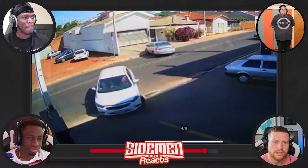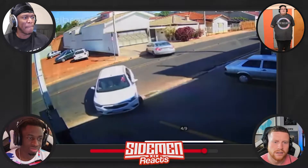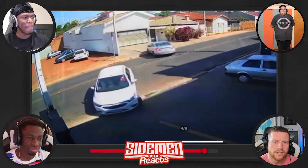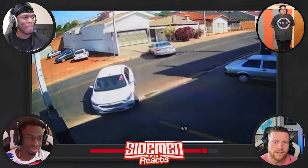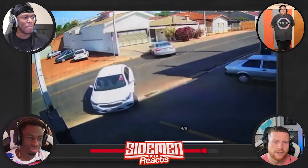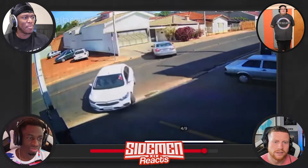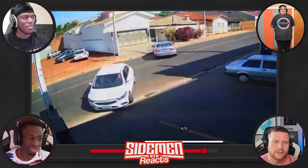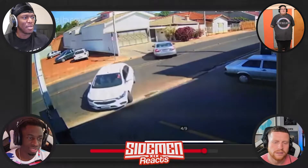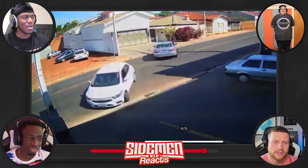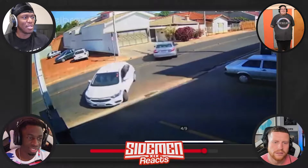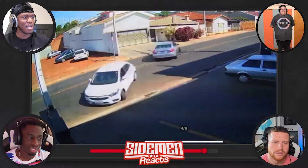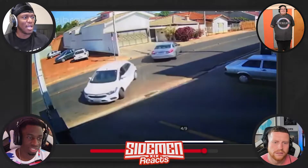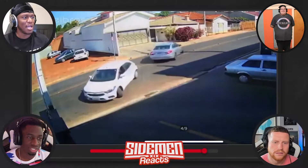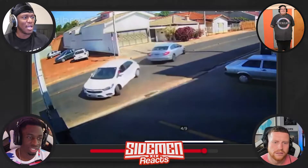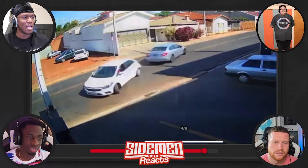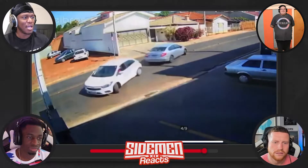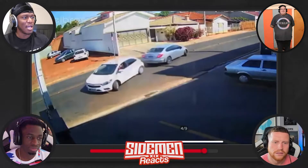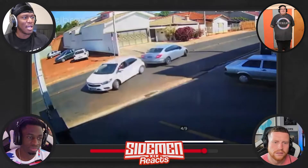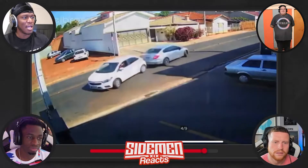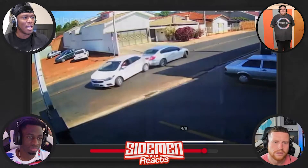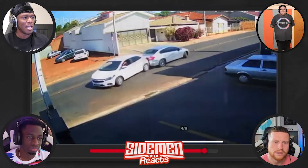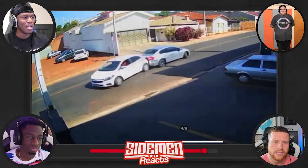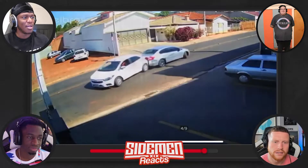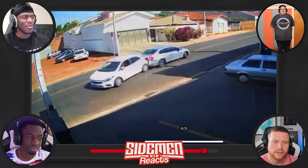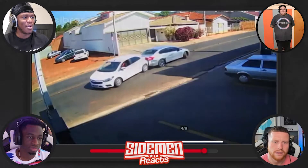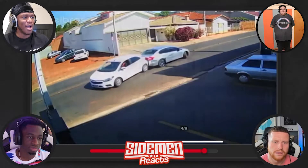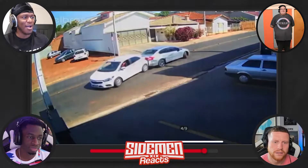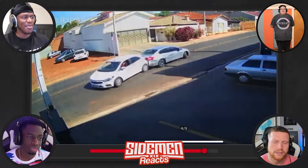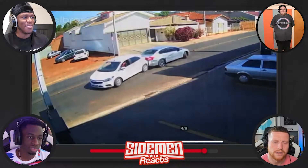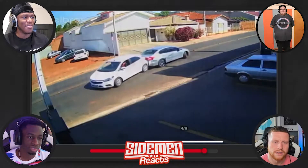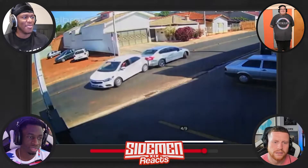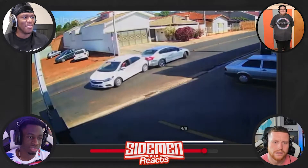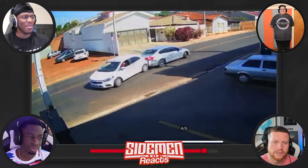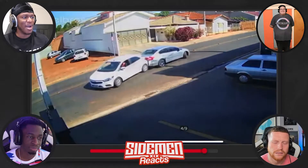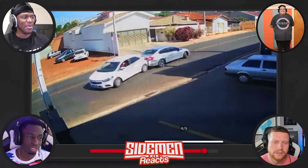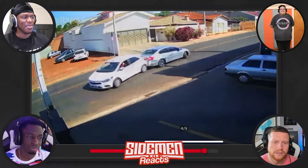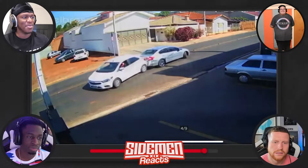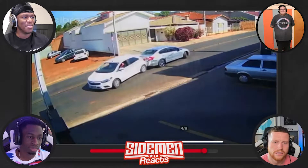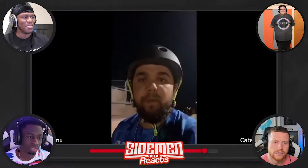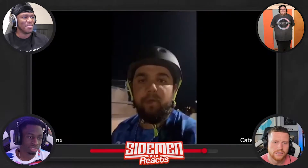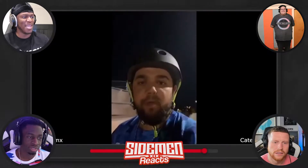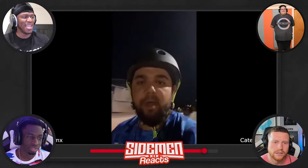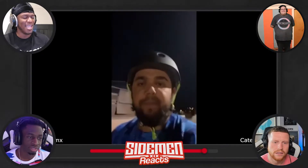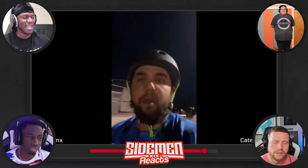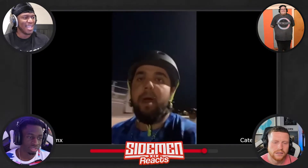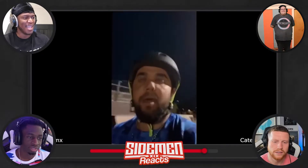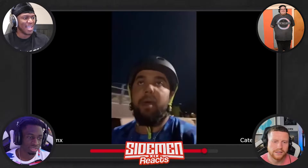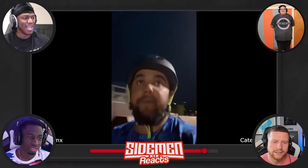It's like a car dance. Wait. A tango. Oh, nice. My god. Bumpy bumper.